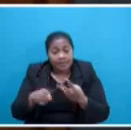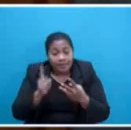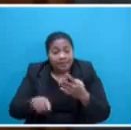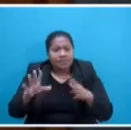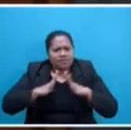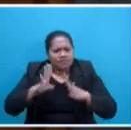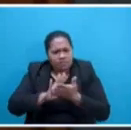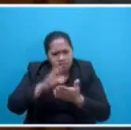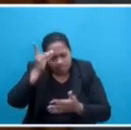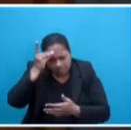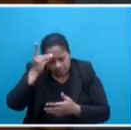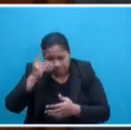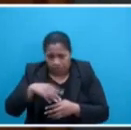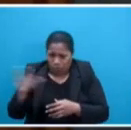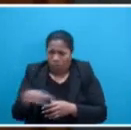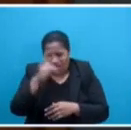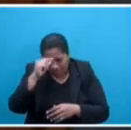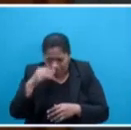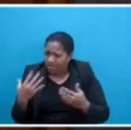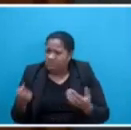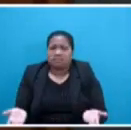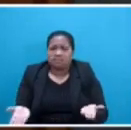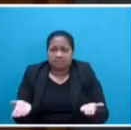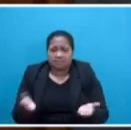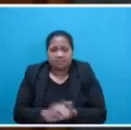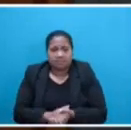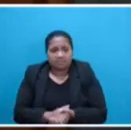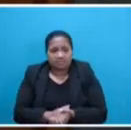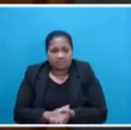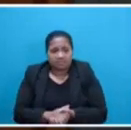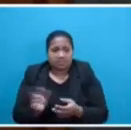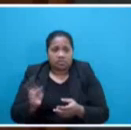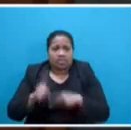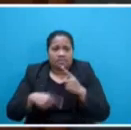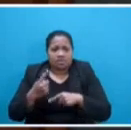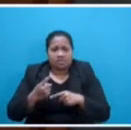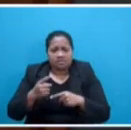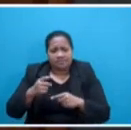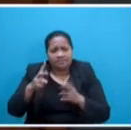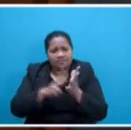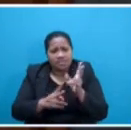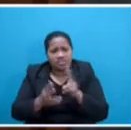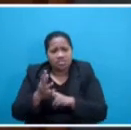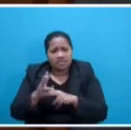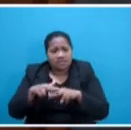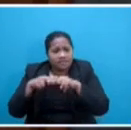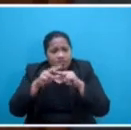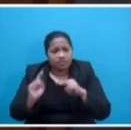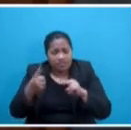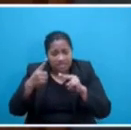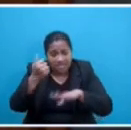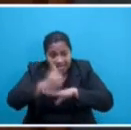than the other side ever could in their time. What about Fijian villages? The Fiji First government